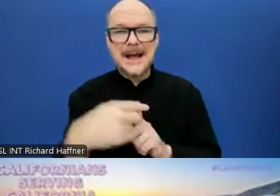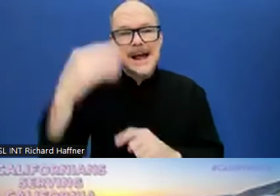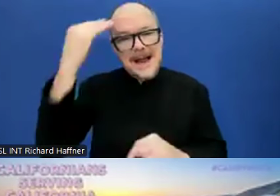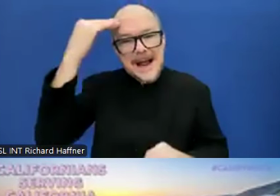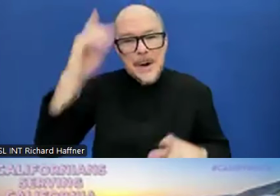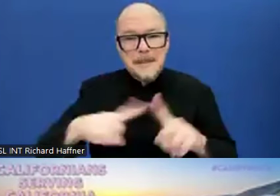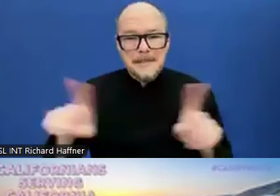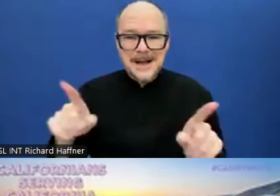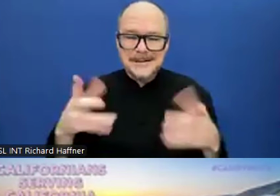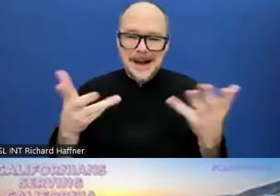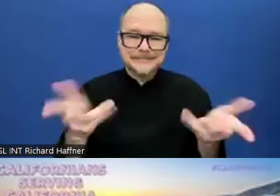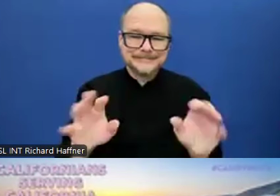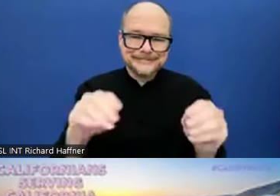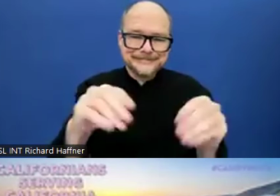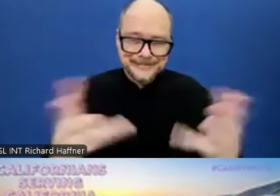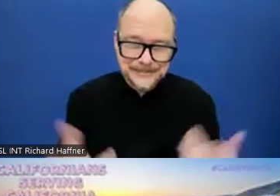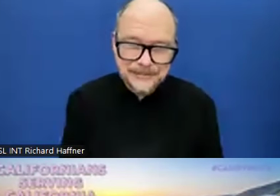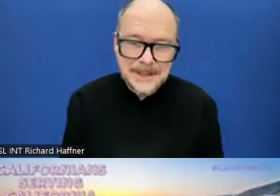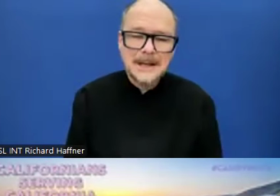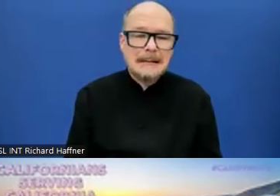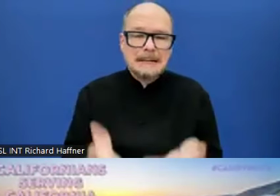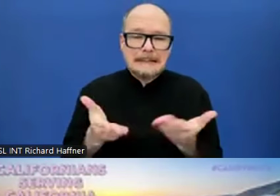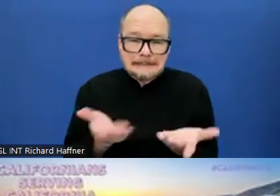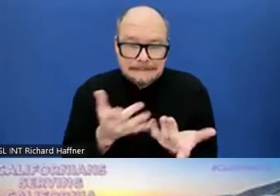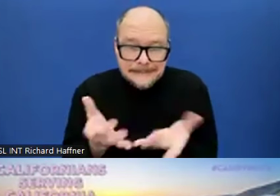I'll leave it there, Fernando. So let you follow up.